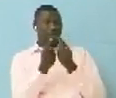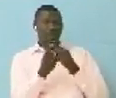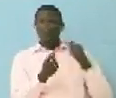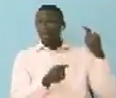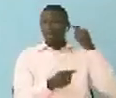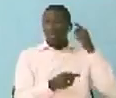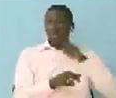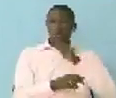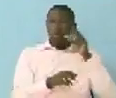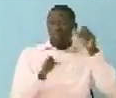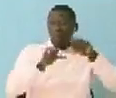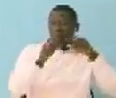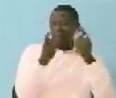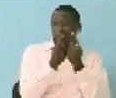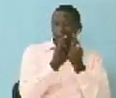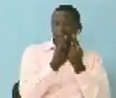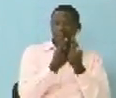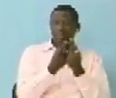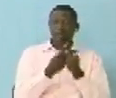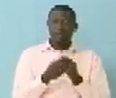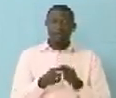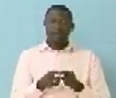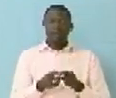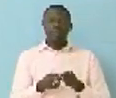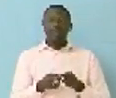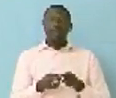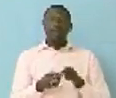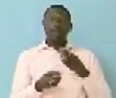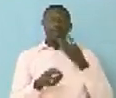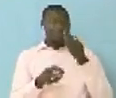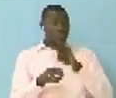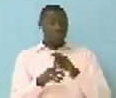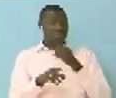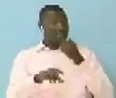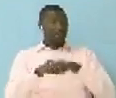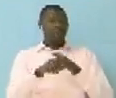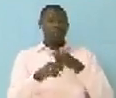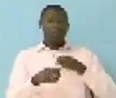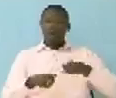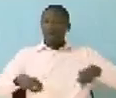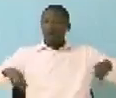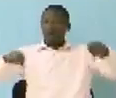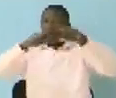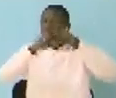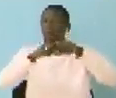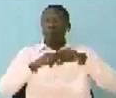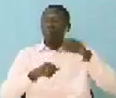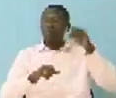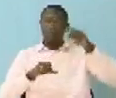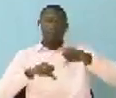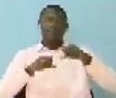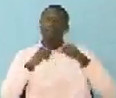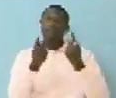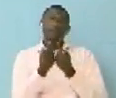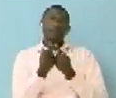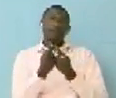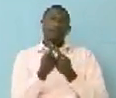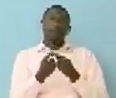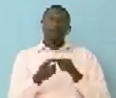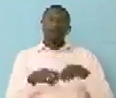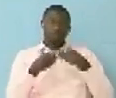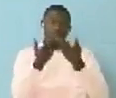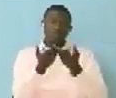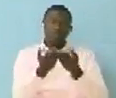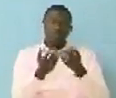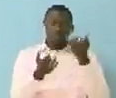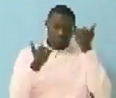those are your conclusions, fine. Even though you were surrounded by evil. If those are your conclusions, fine. I'm just putting propositions to